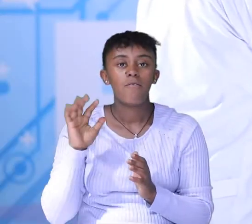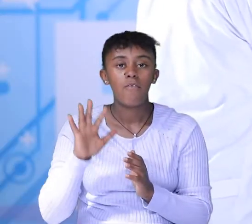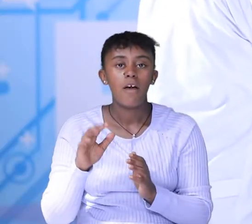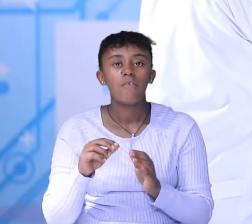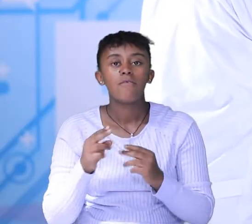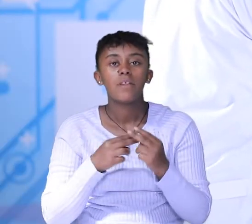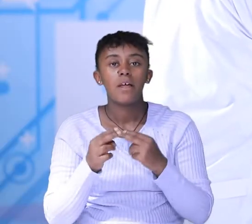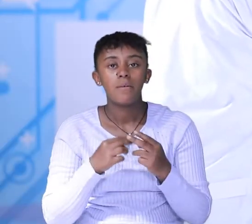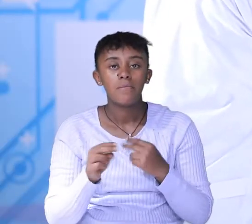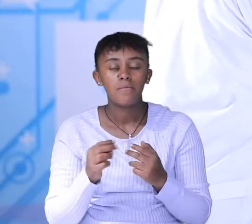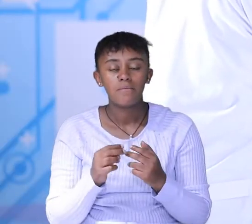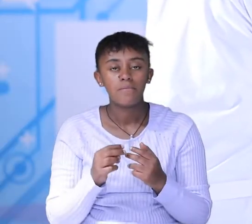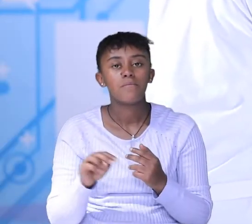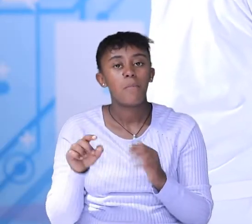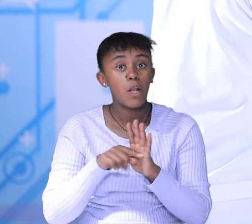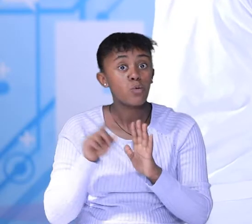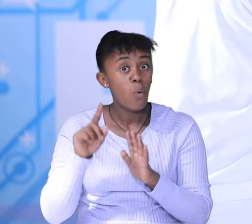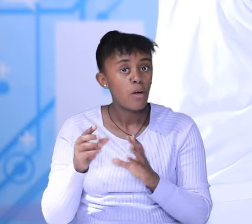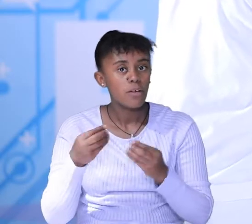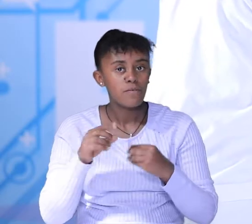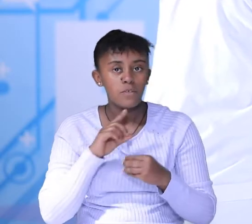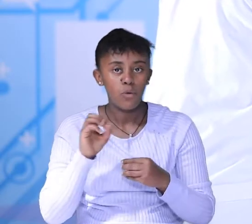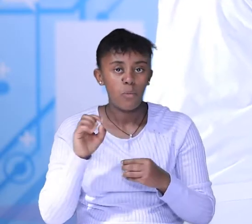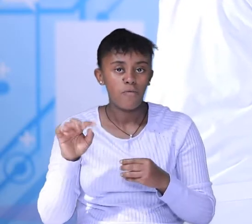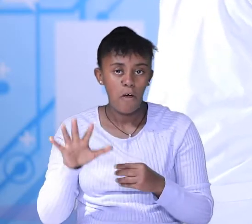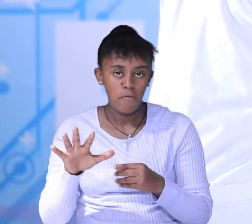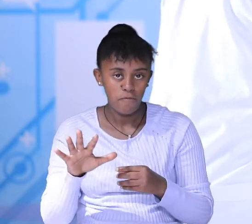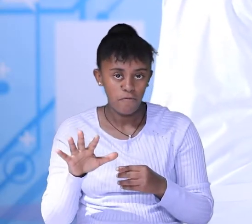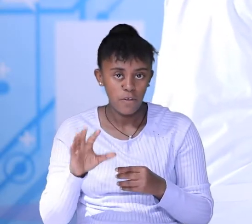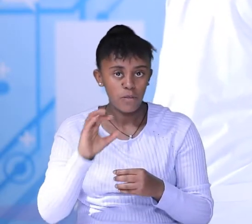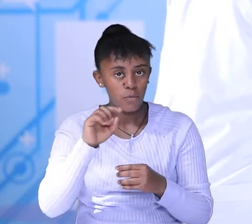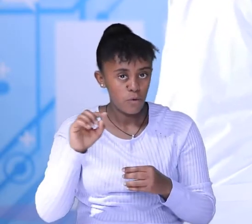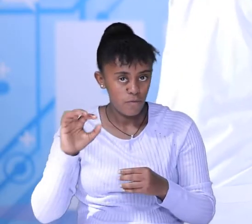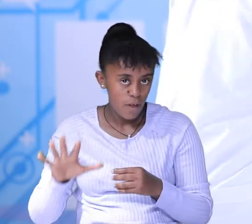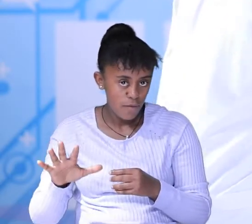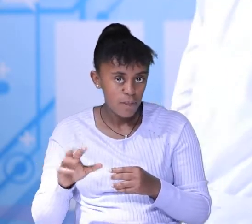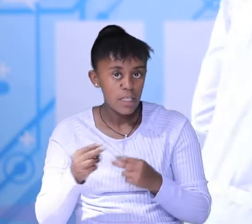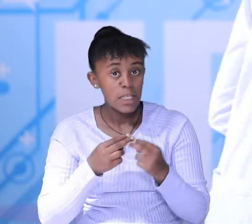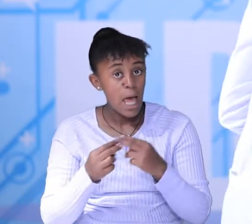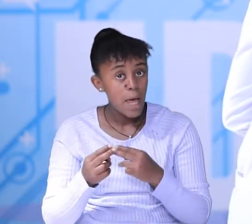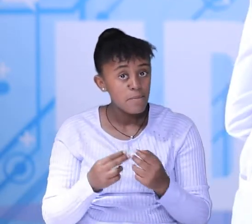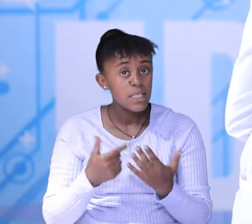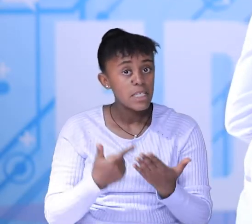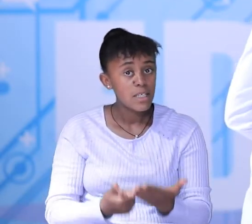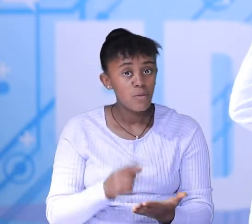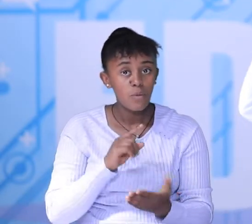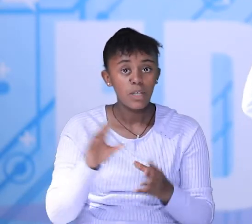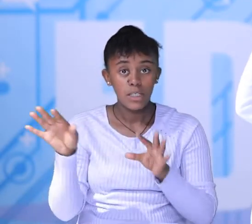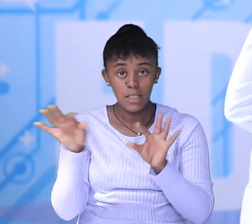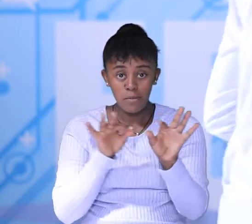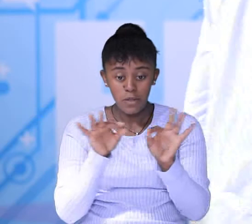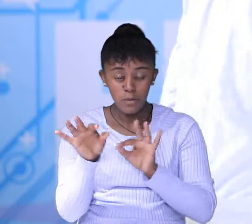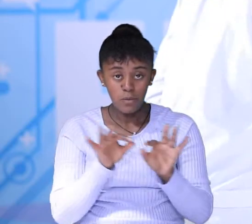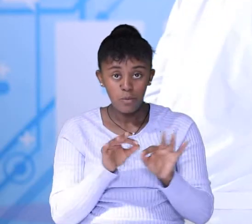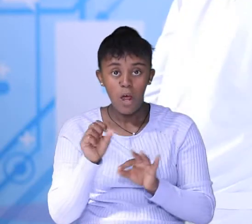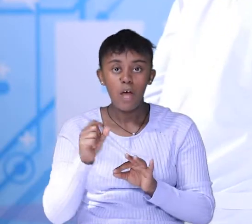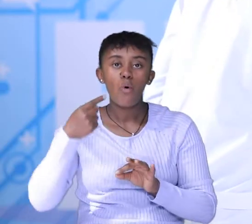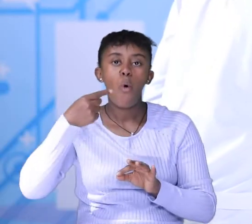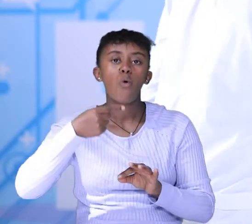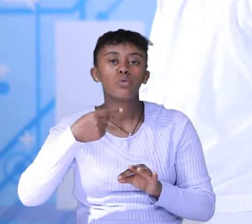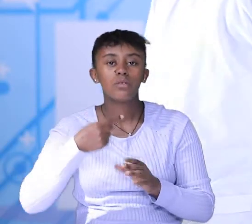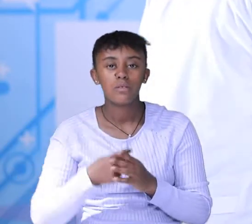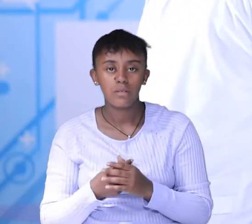meter squared. And it's also possible to determine the torque tau, tau as mu n times mu naught times magnetic